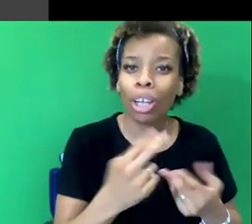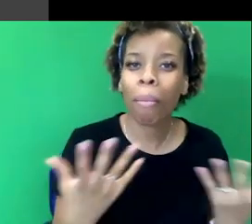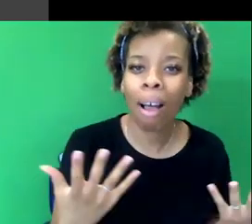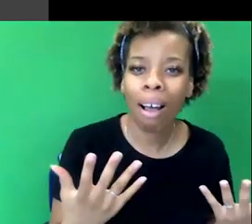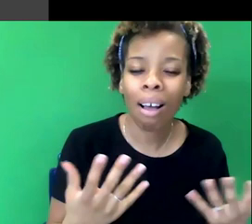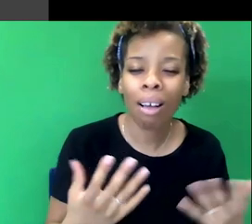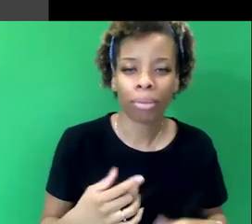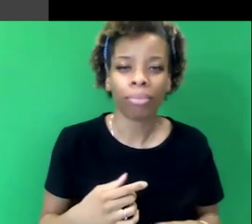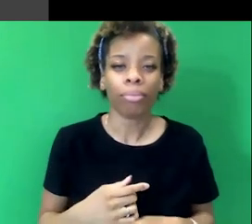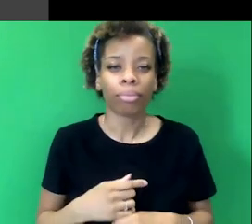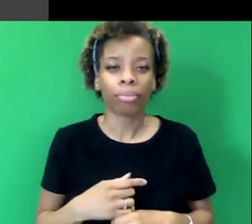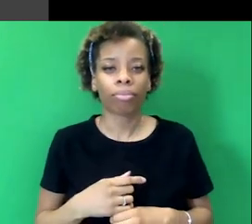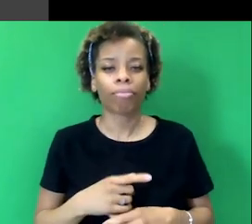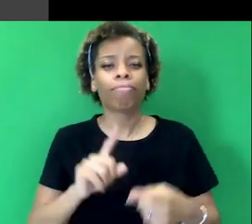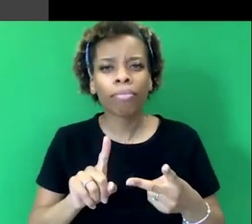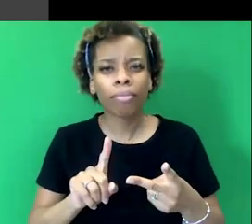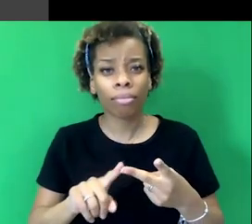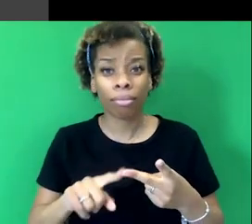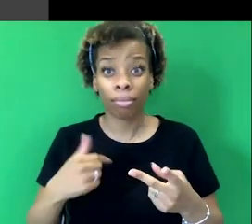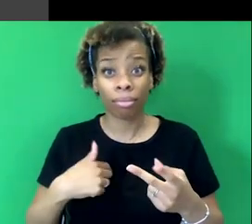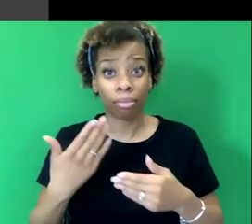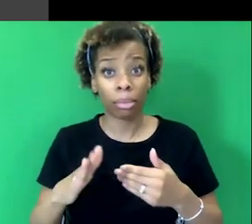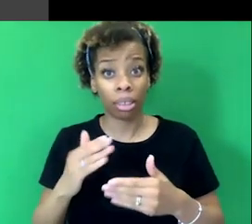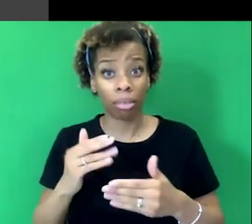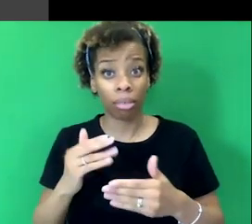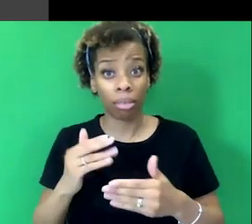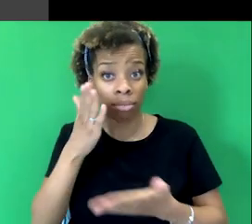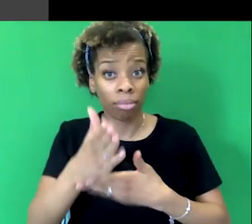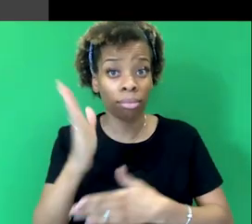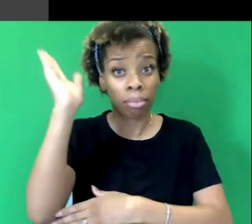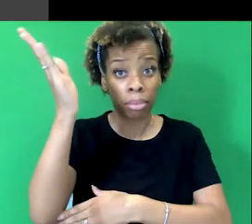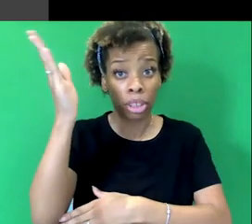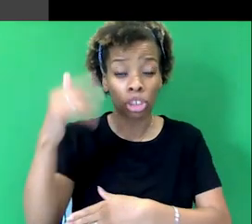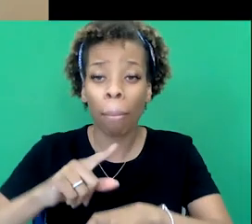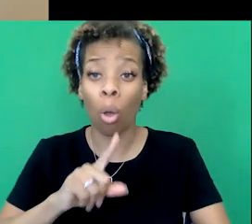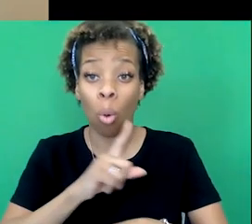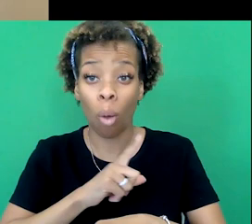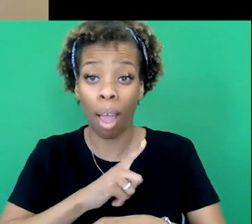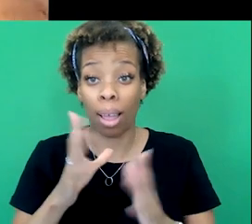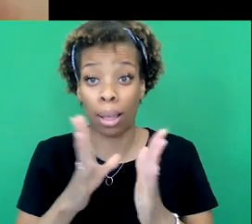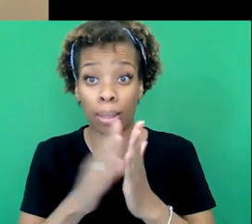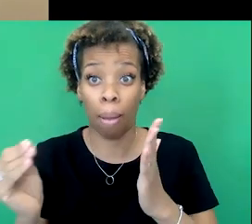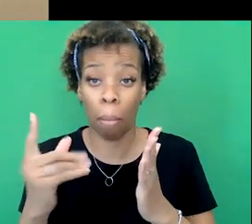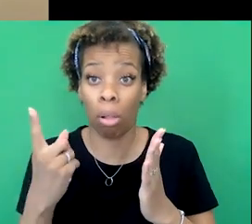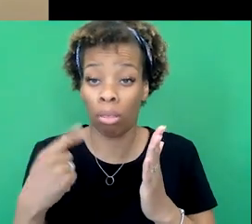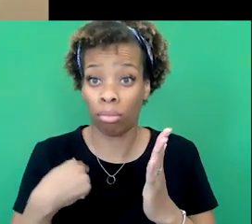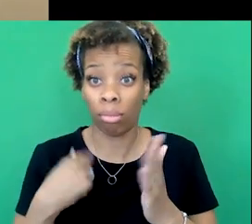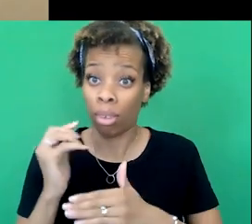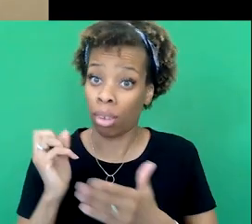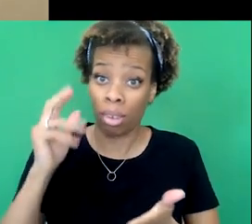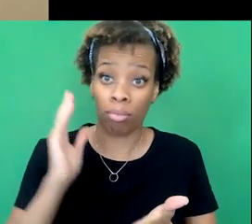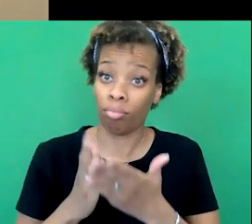also a peculiar thing about fashions. I've pitched things before where you can have an idea for something,